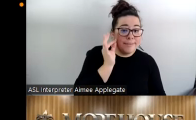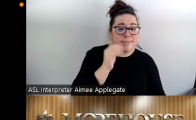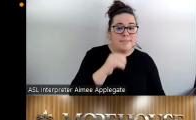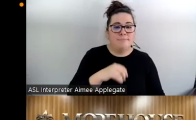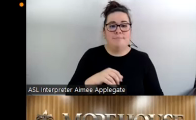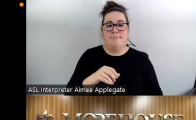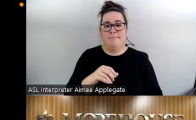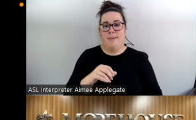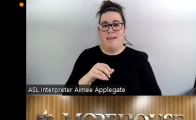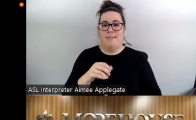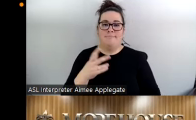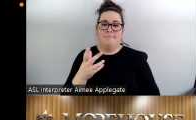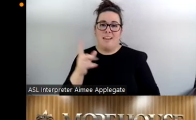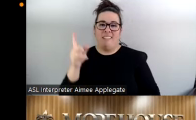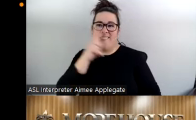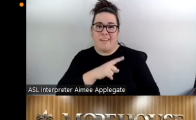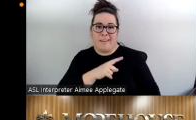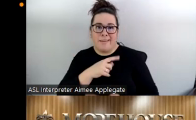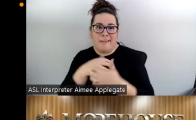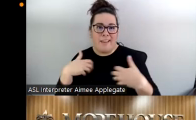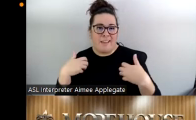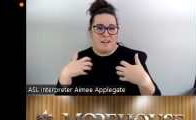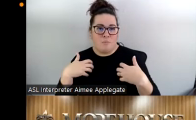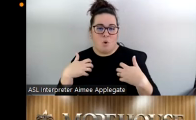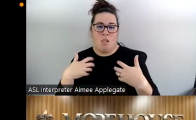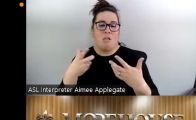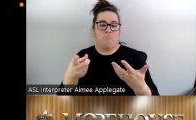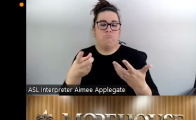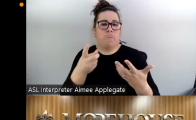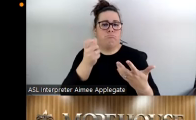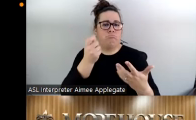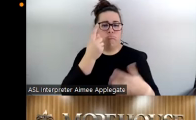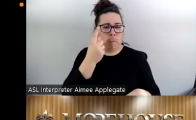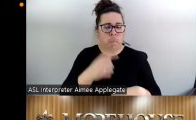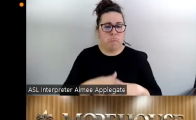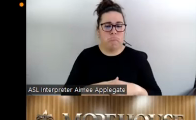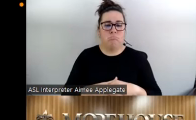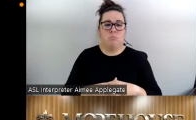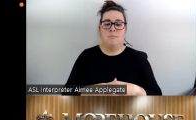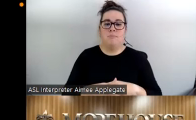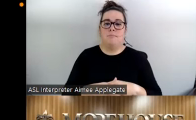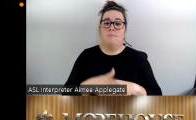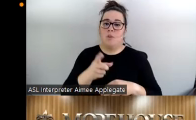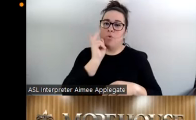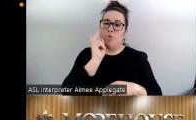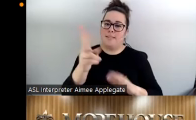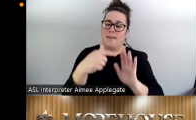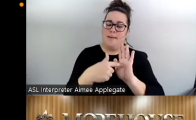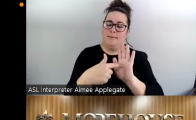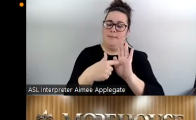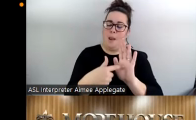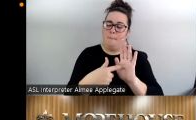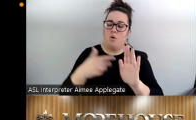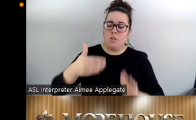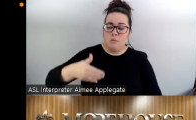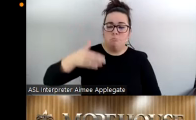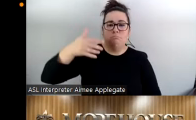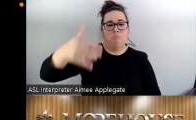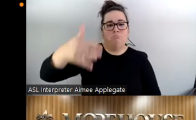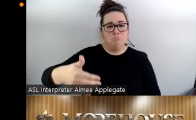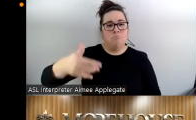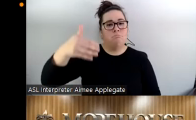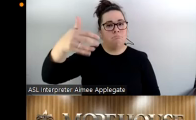animal, for example. But as you see enough examples of that over time, you are essentially learning how to